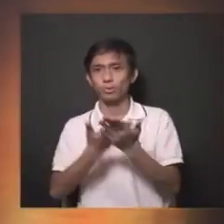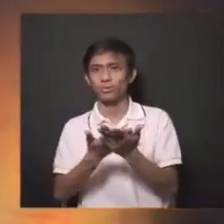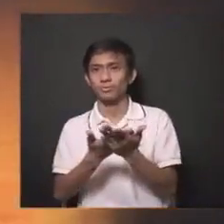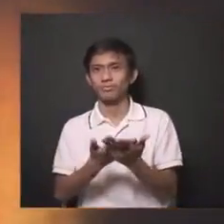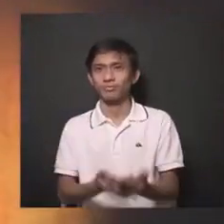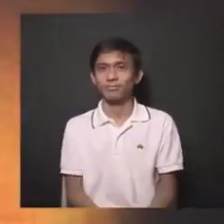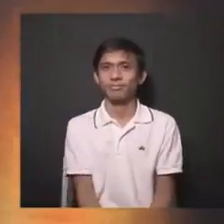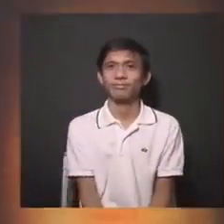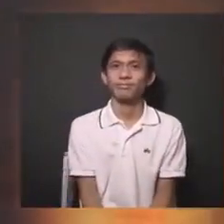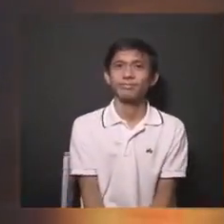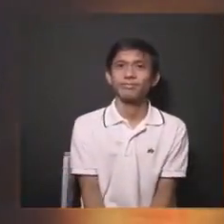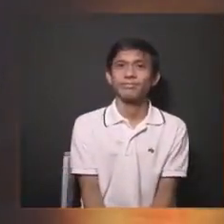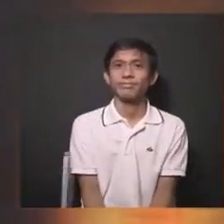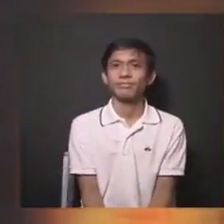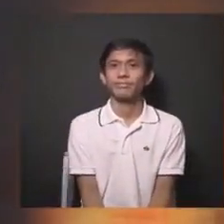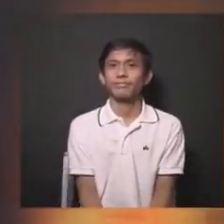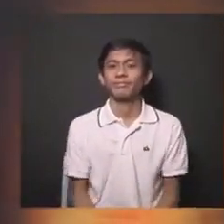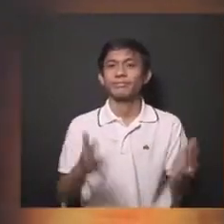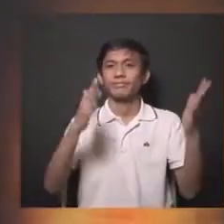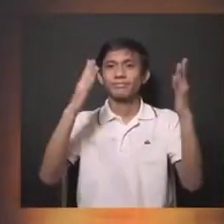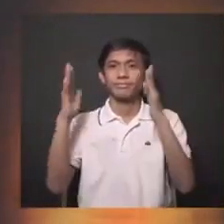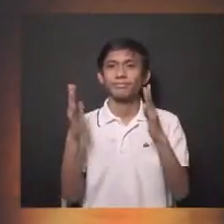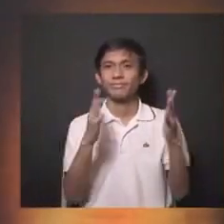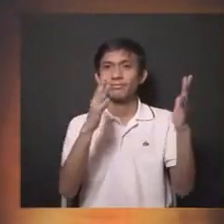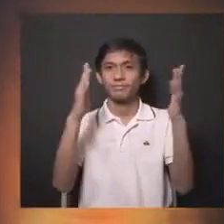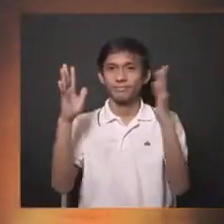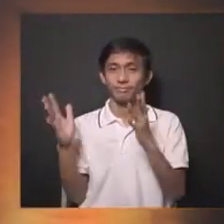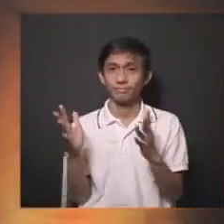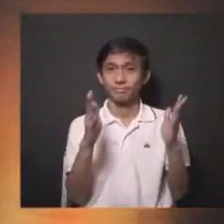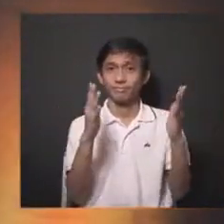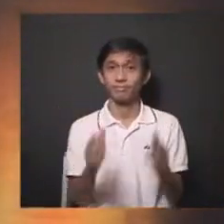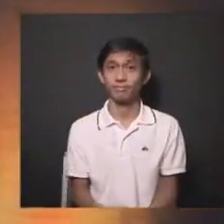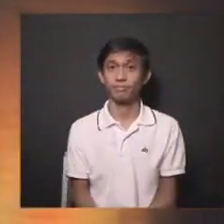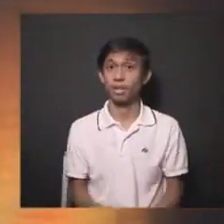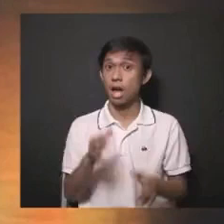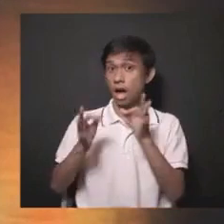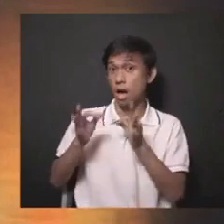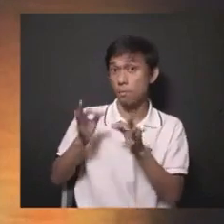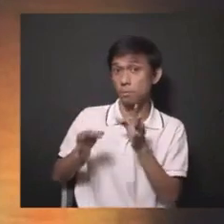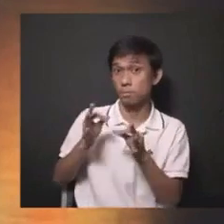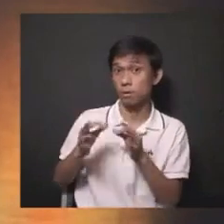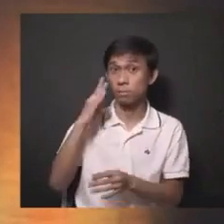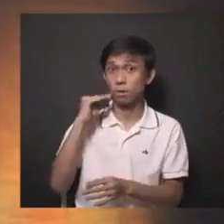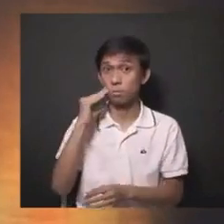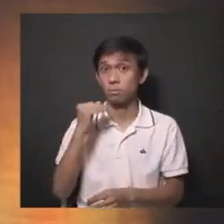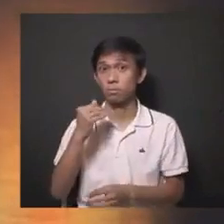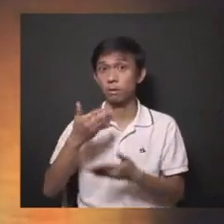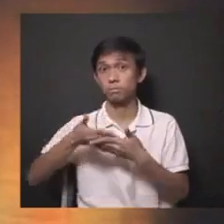In fact, you know, when you go through the next book, book of Exodus,